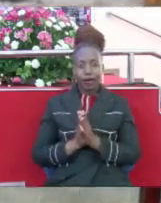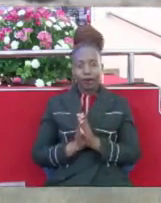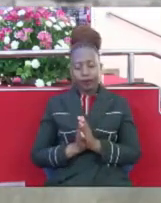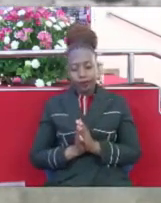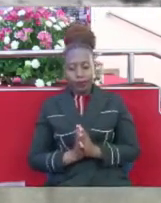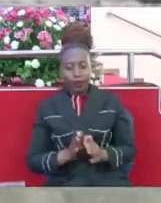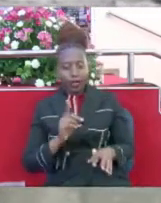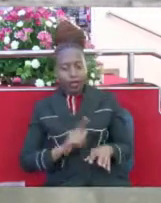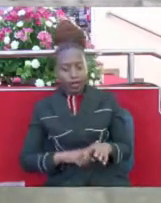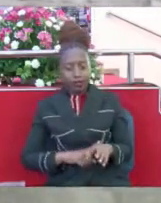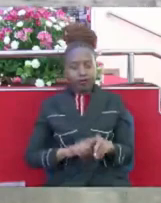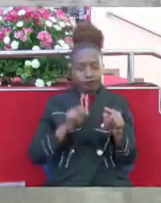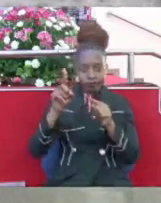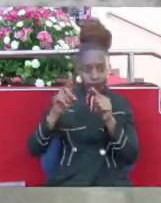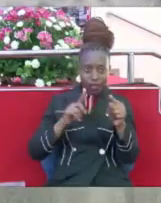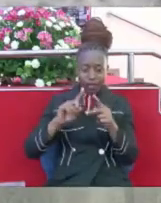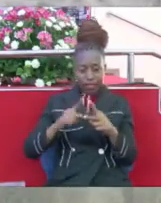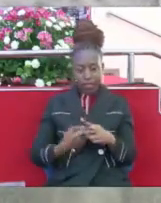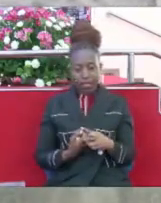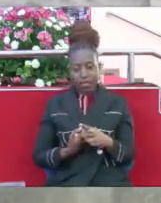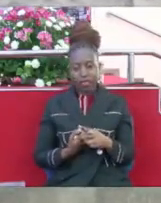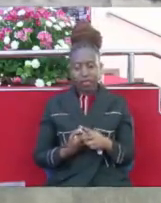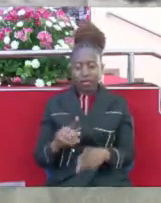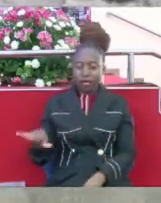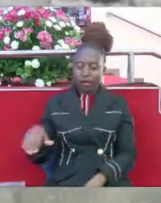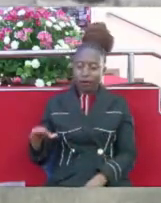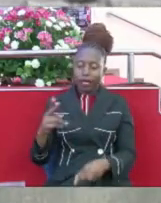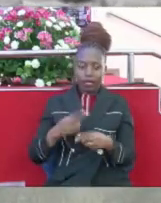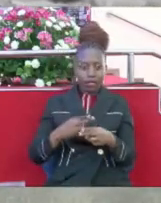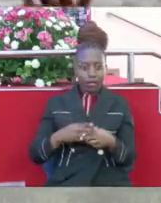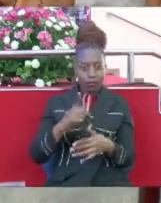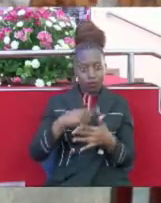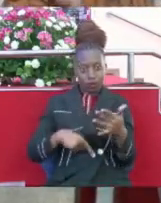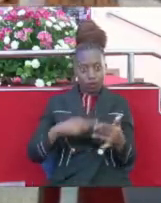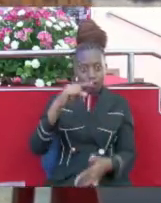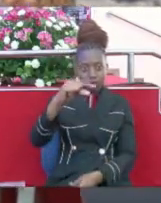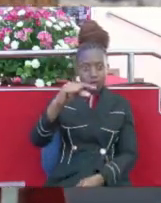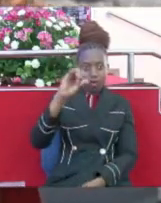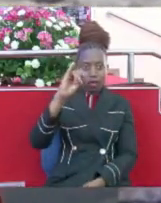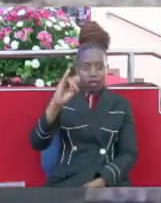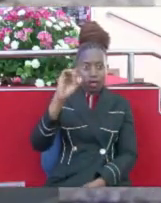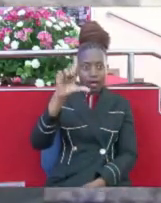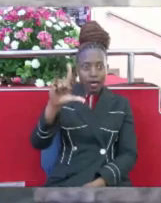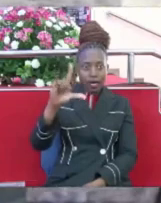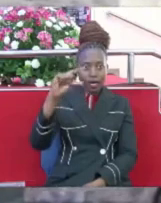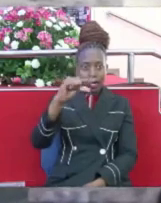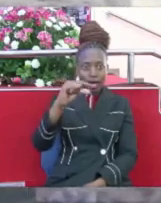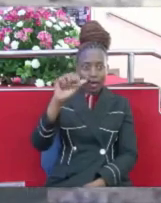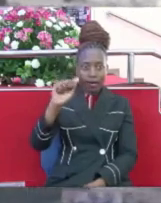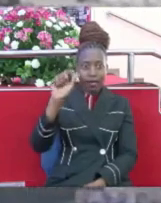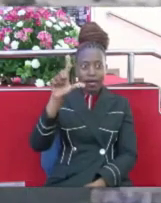to was a place called Gilgal. Kuanzia safari yao mahali ya kwanza walienda ni Gilgal. And we will be explaining what Gilgal means after a short